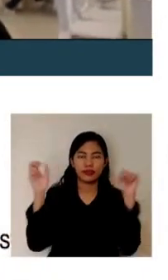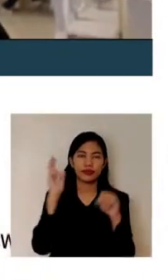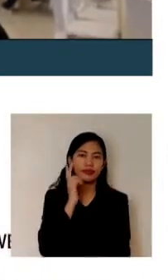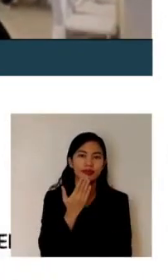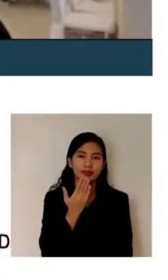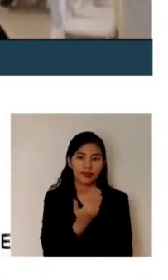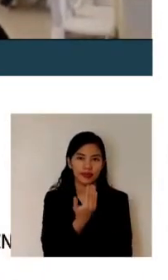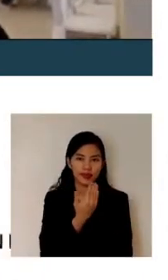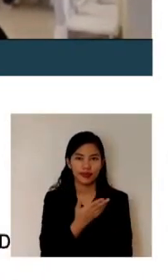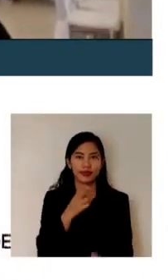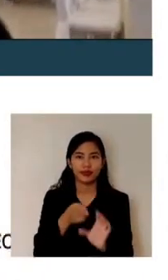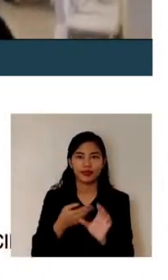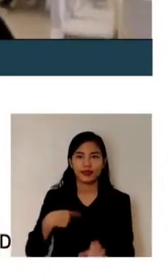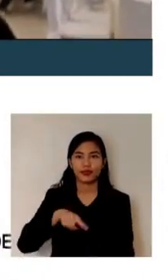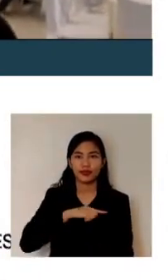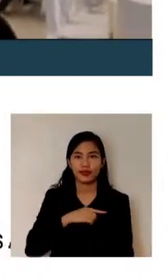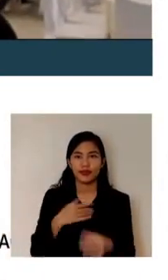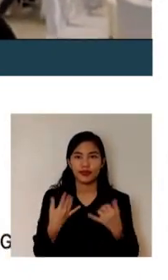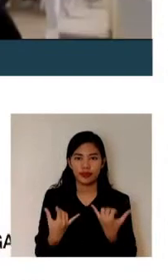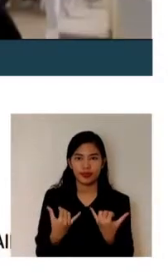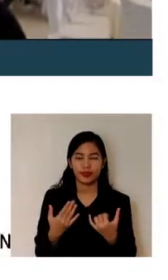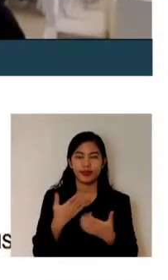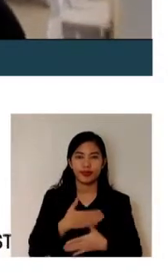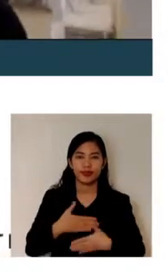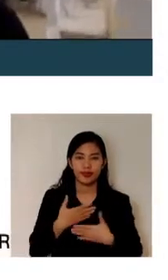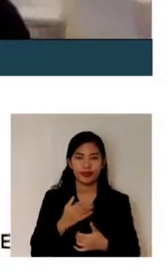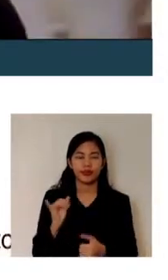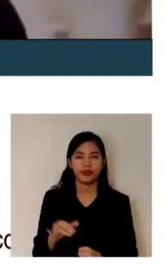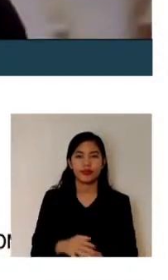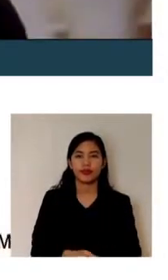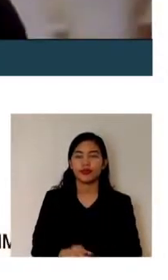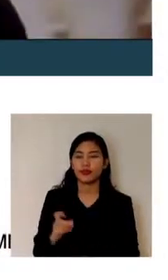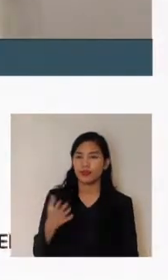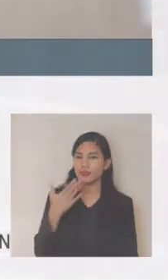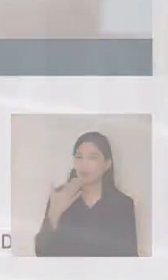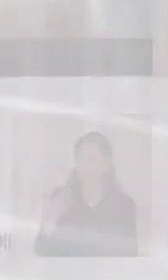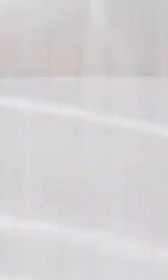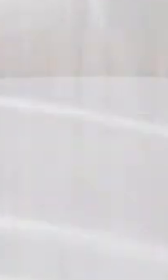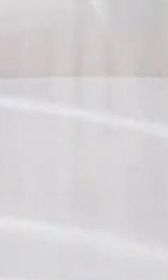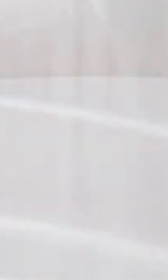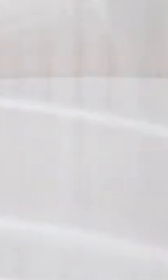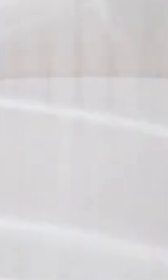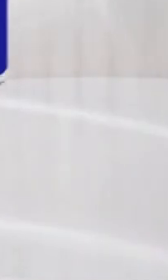joining us today. Appreciate it. Thank you, Bob, for having me.